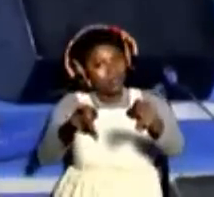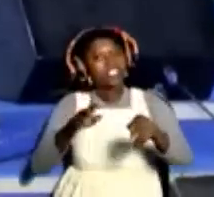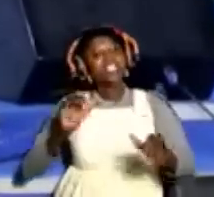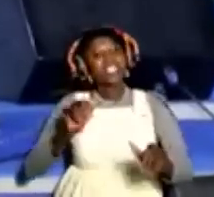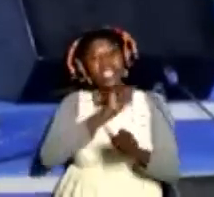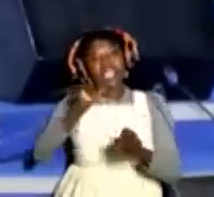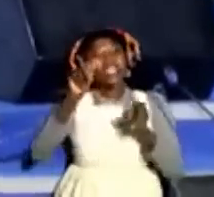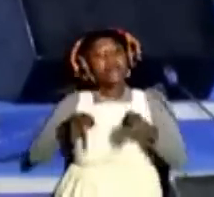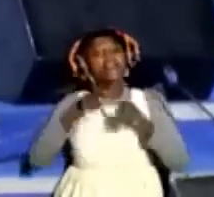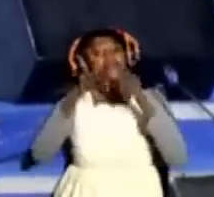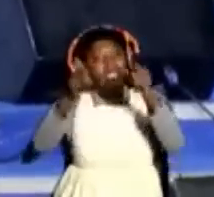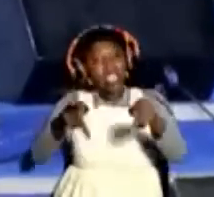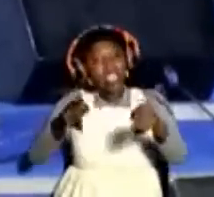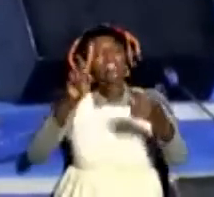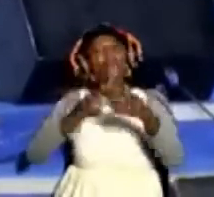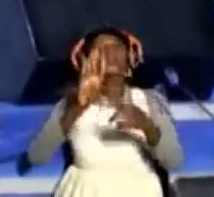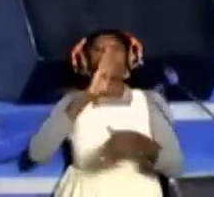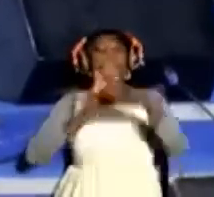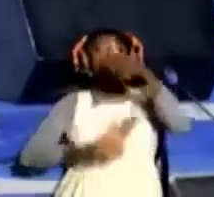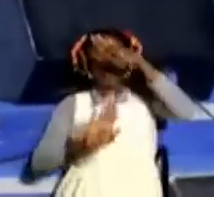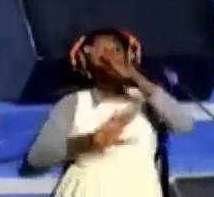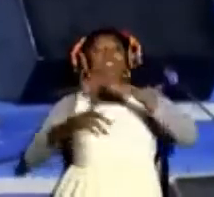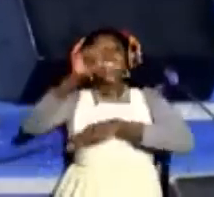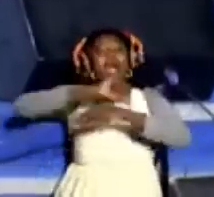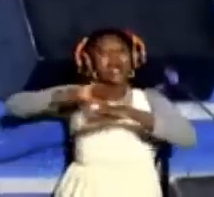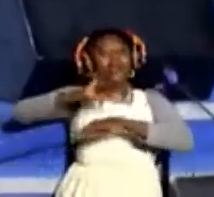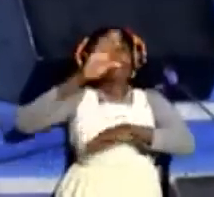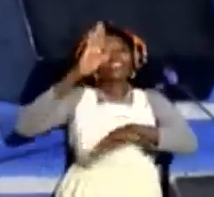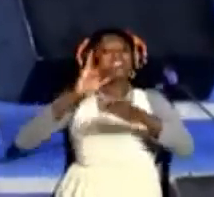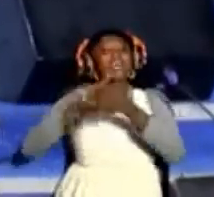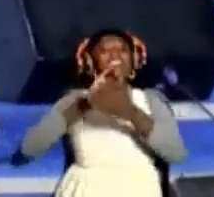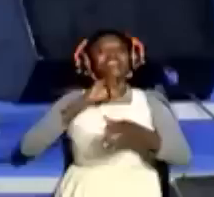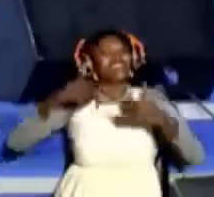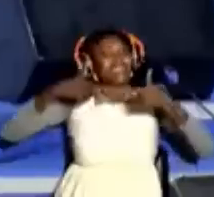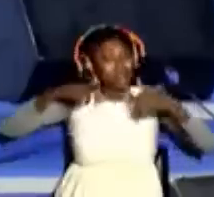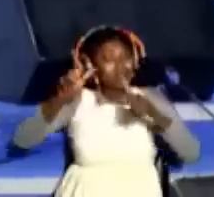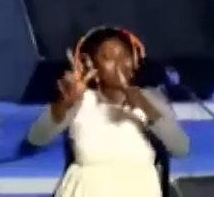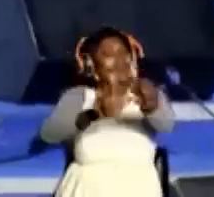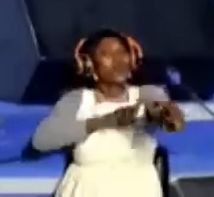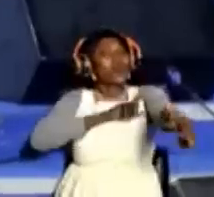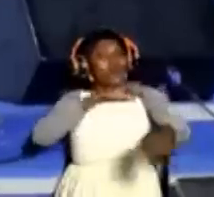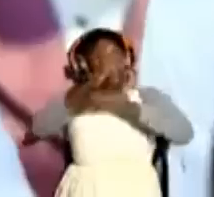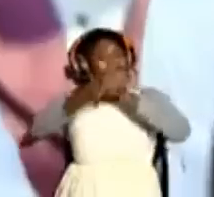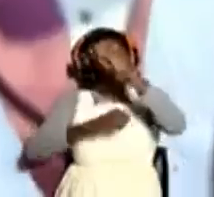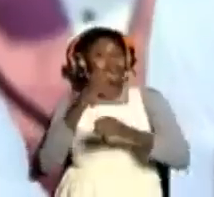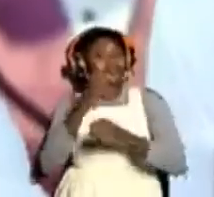A privilege to be under an anointing that has been going on for years.